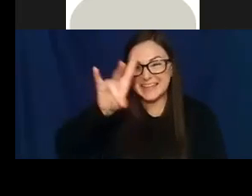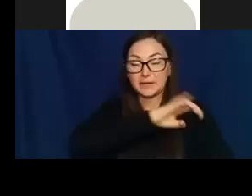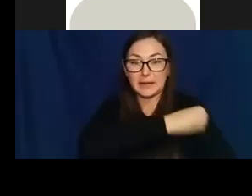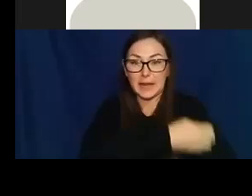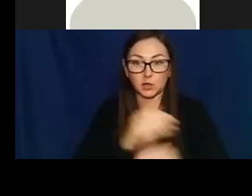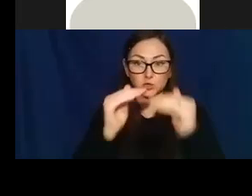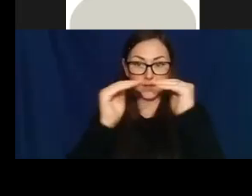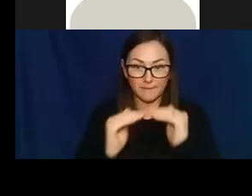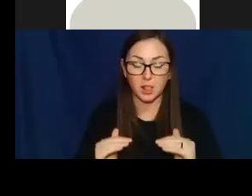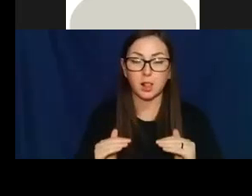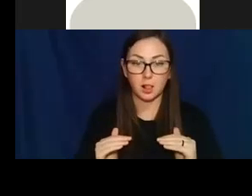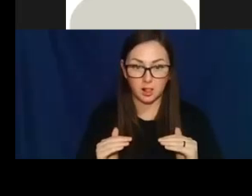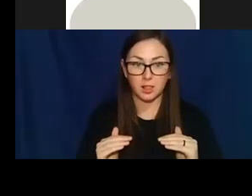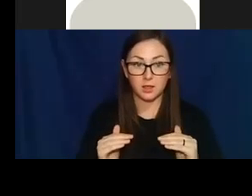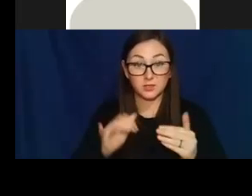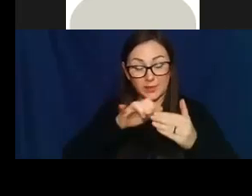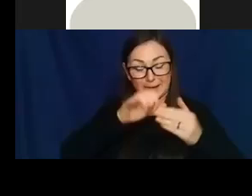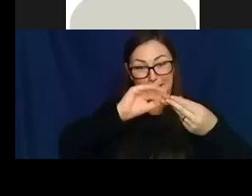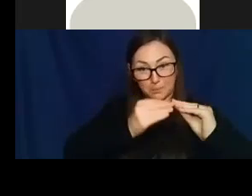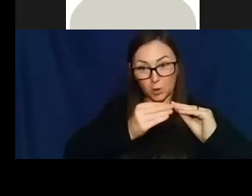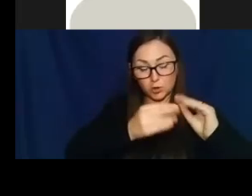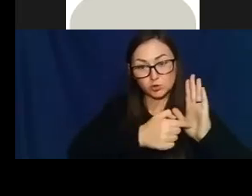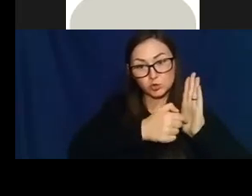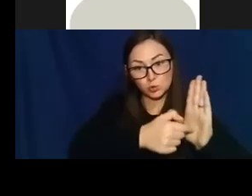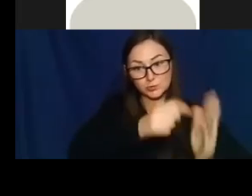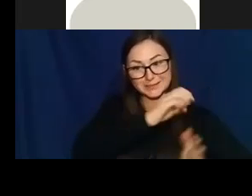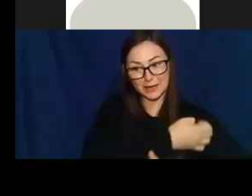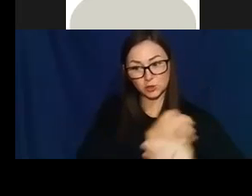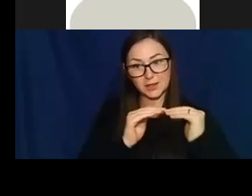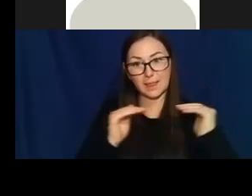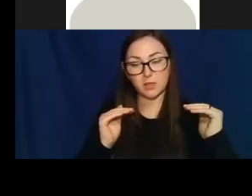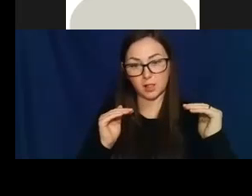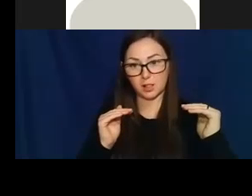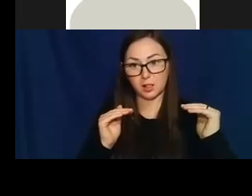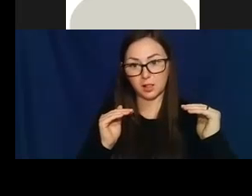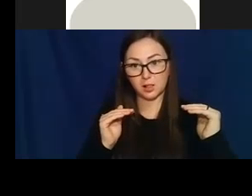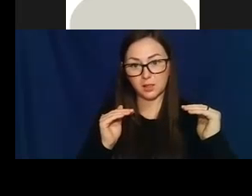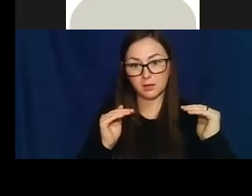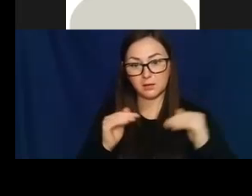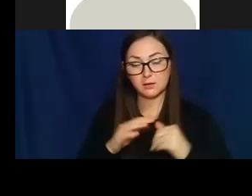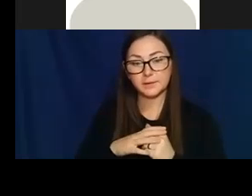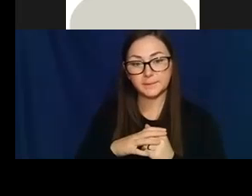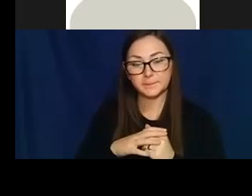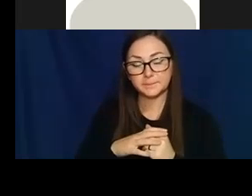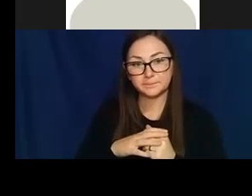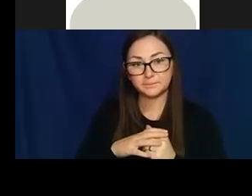the coefficient represents the energy level. So in the first energy level, there's only